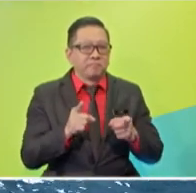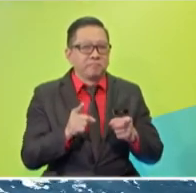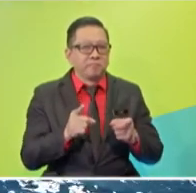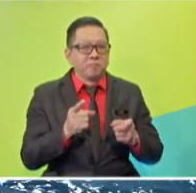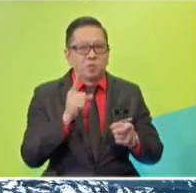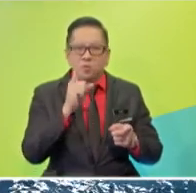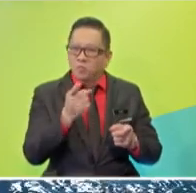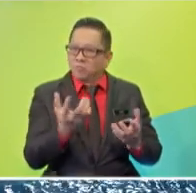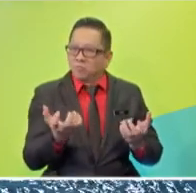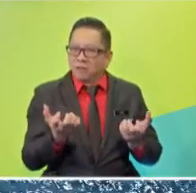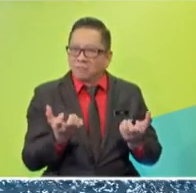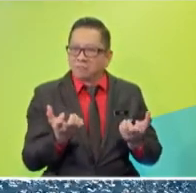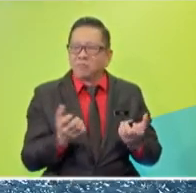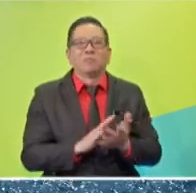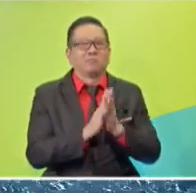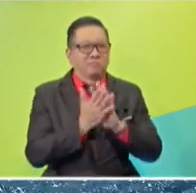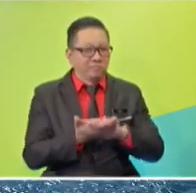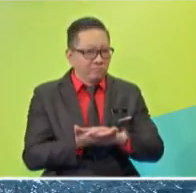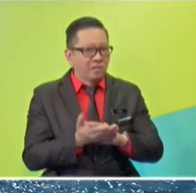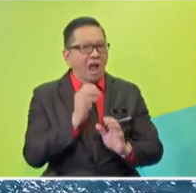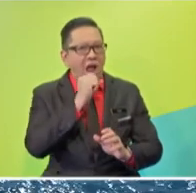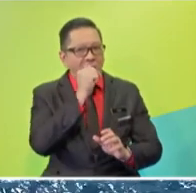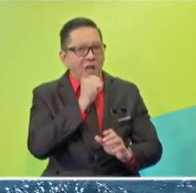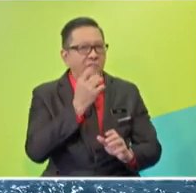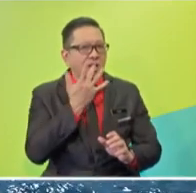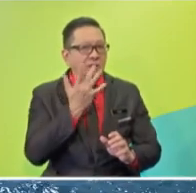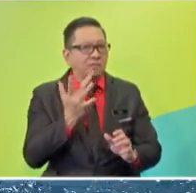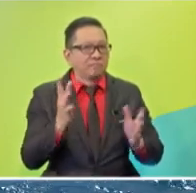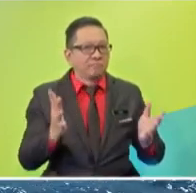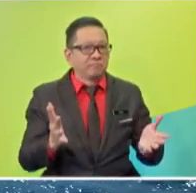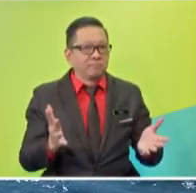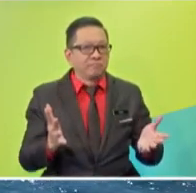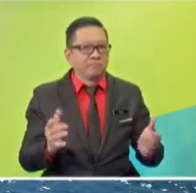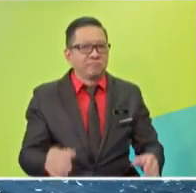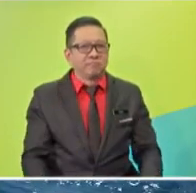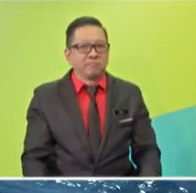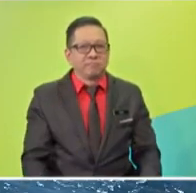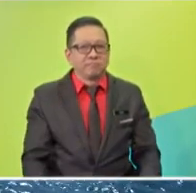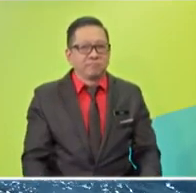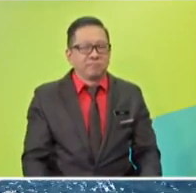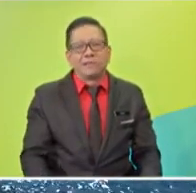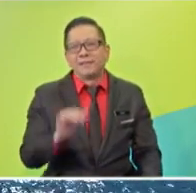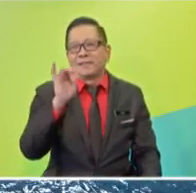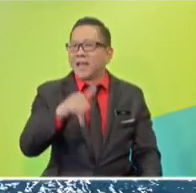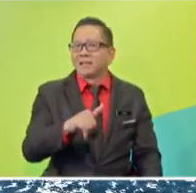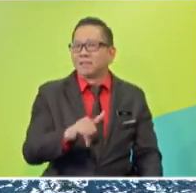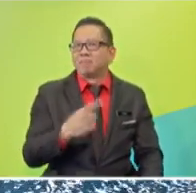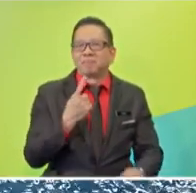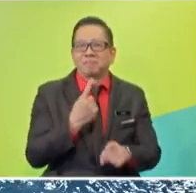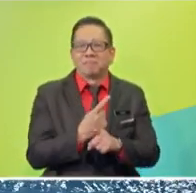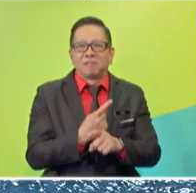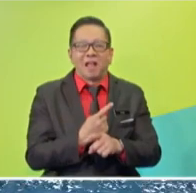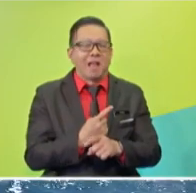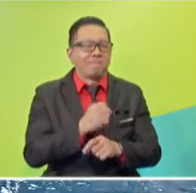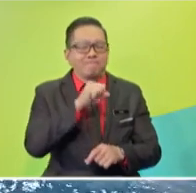question? Would you like to be an ice cream taster, Auni? Yes. Because I love